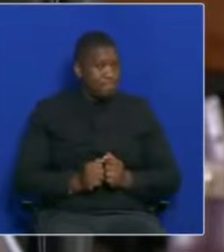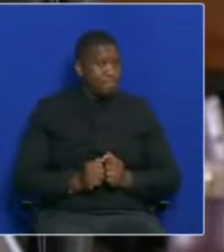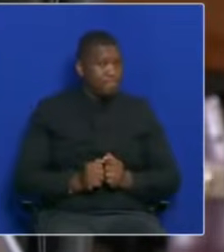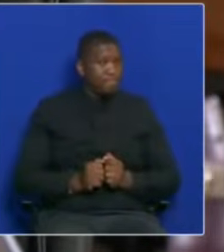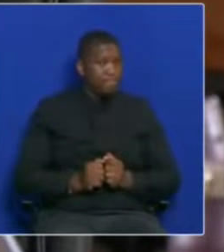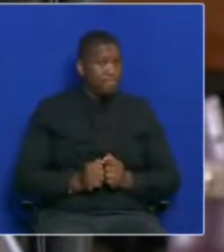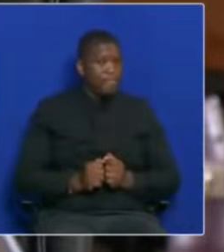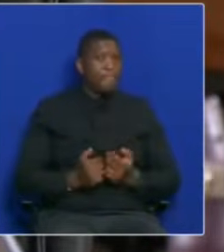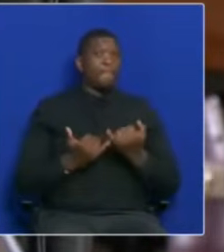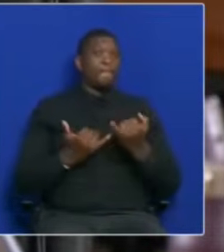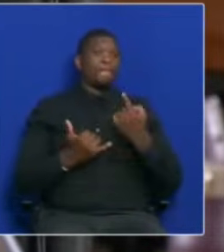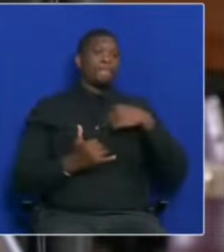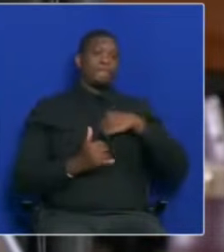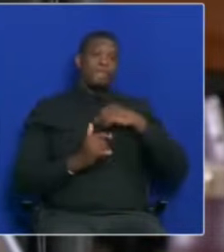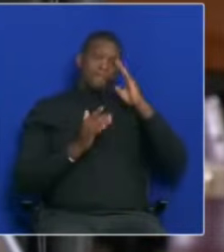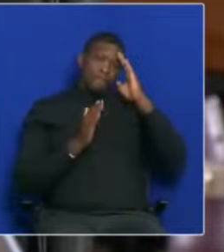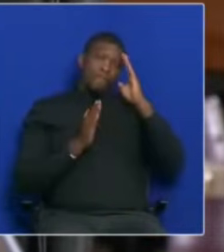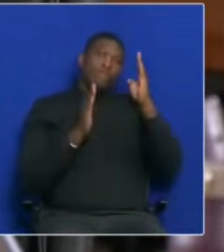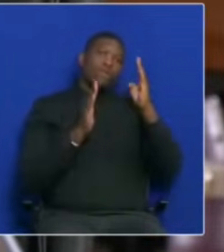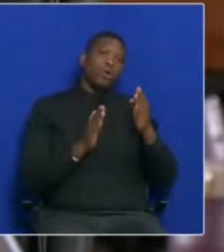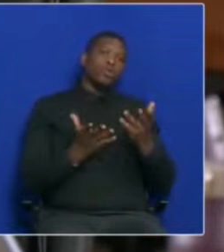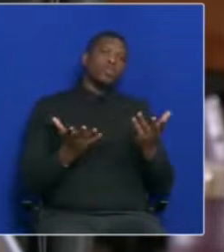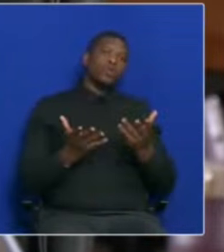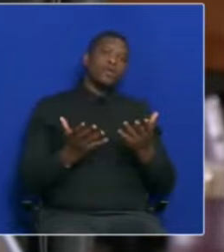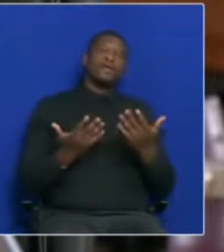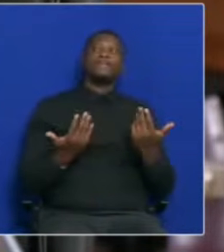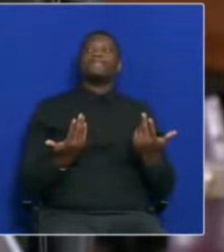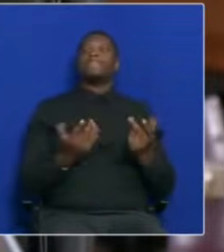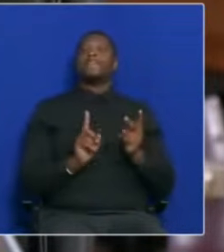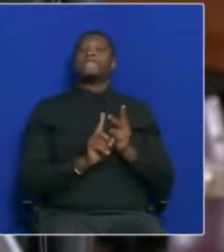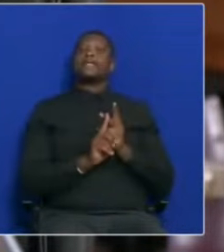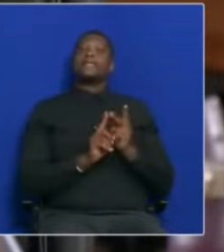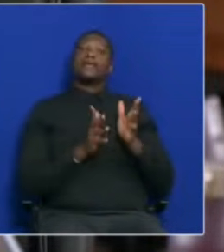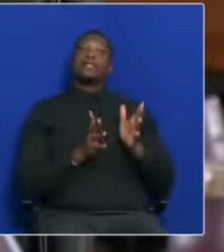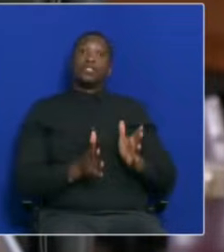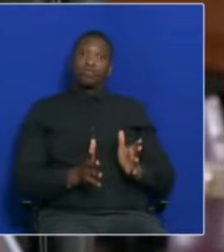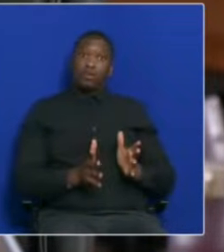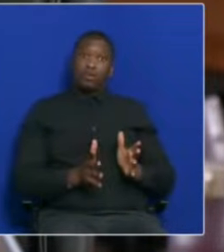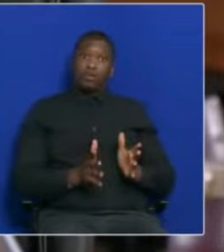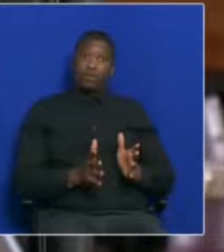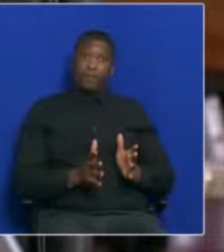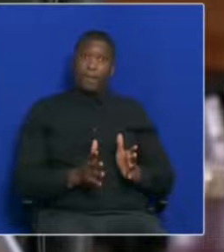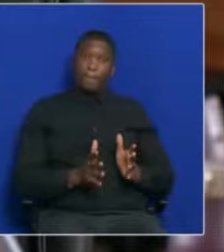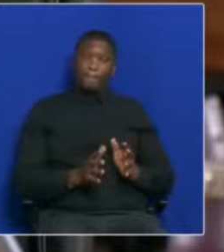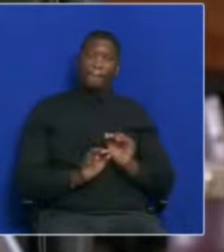on the victimization, right? That you